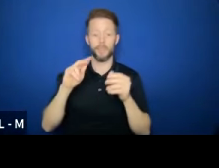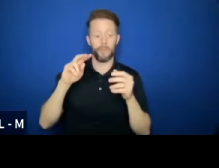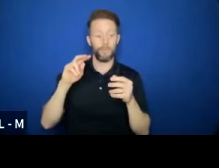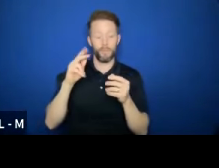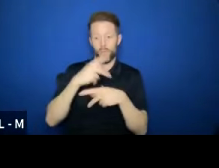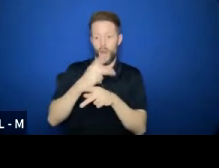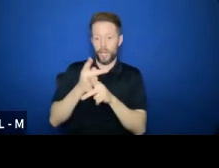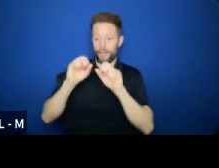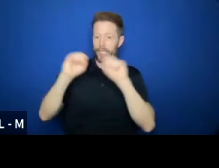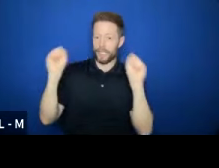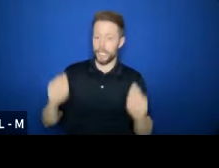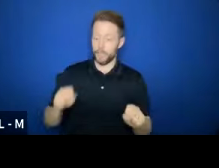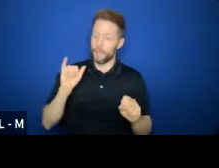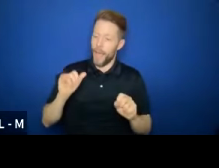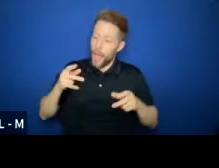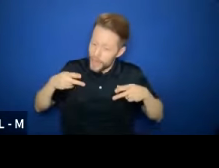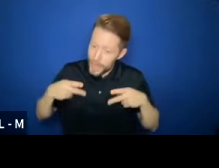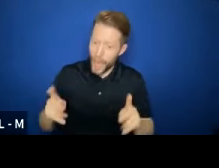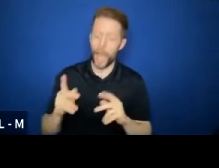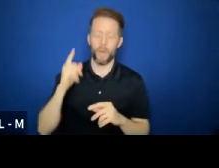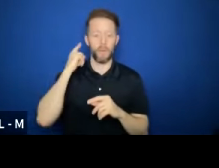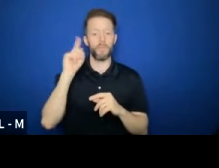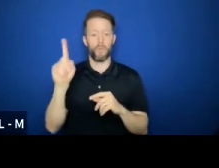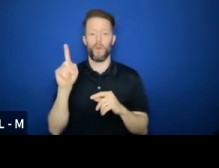system that allows for really deep